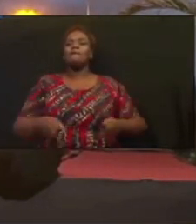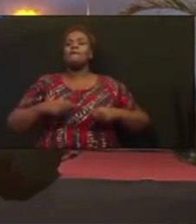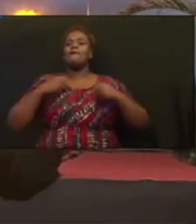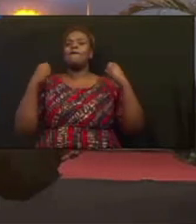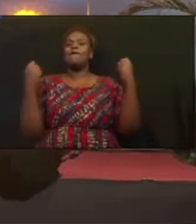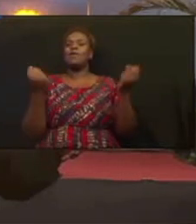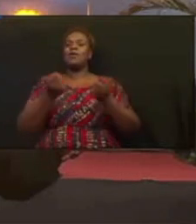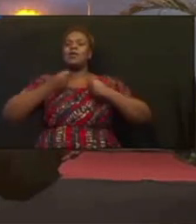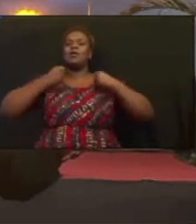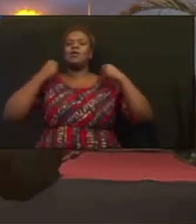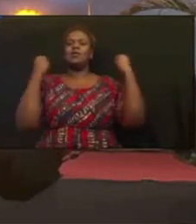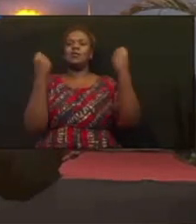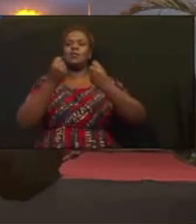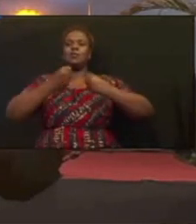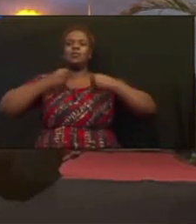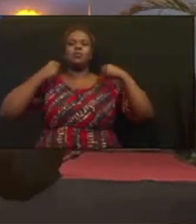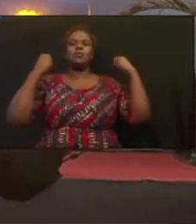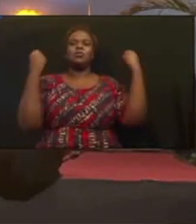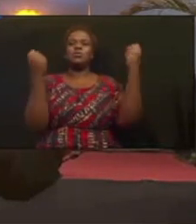Hallelujah,